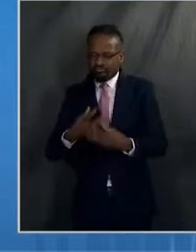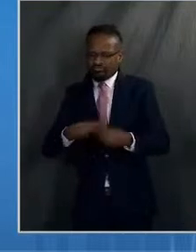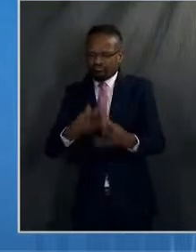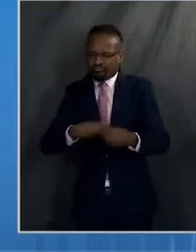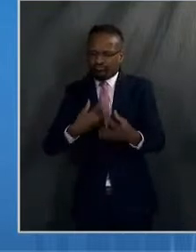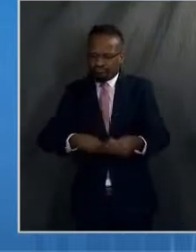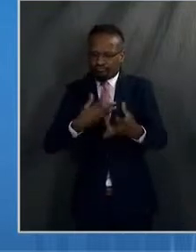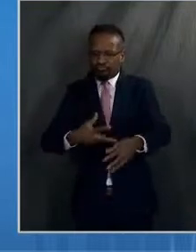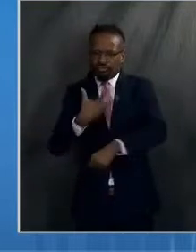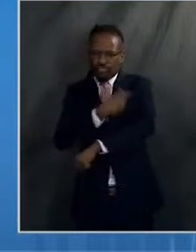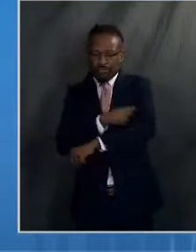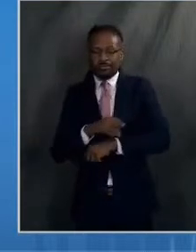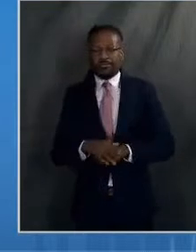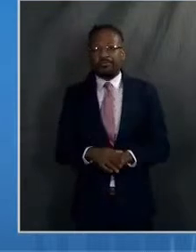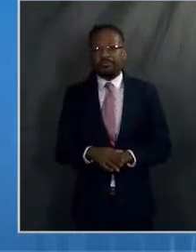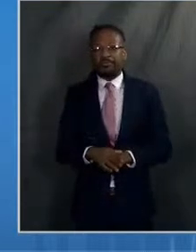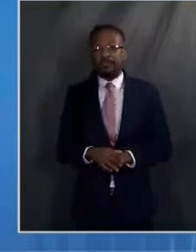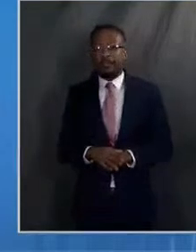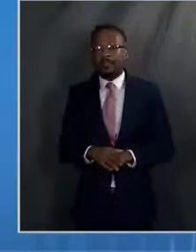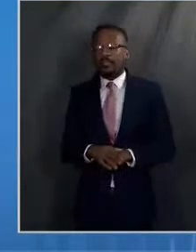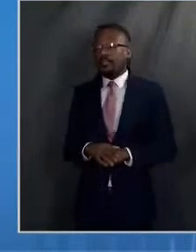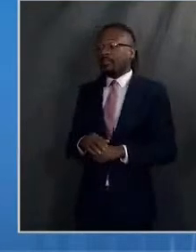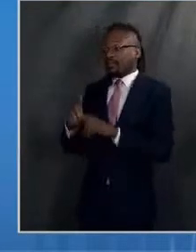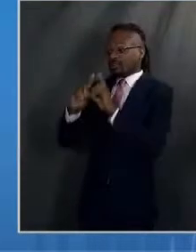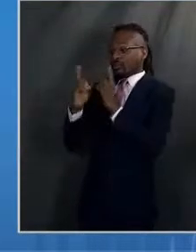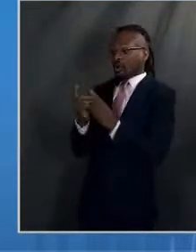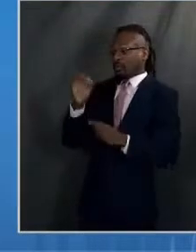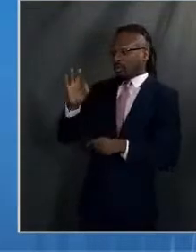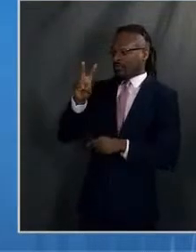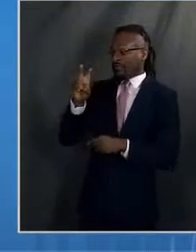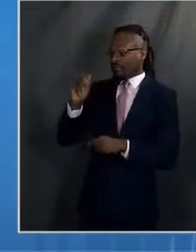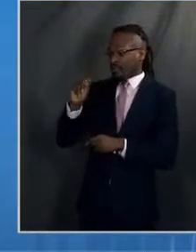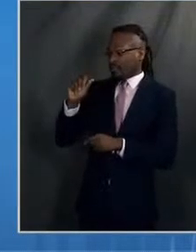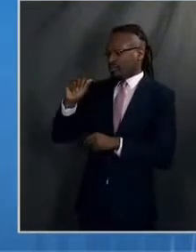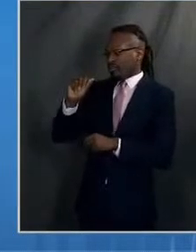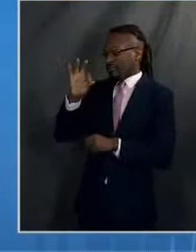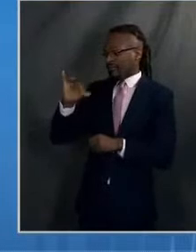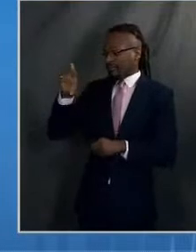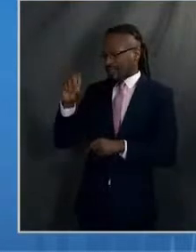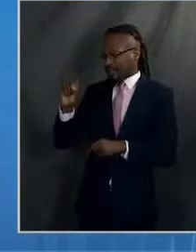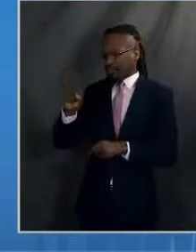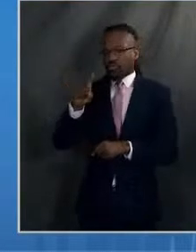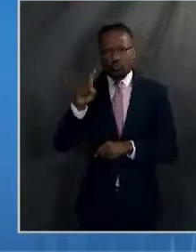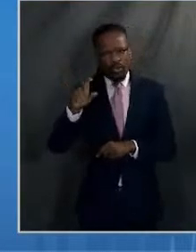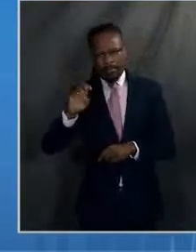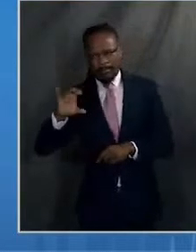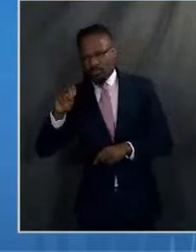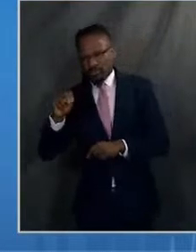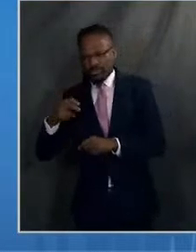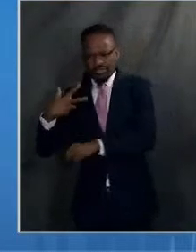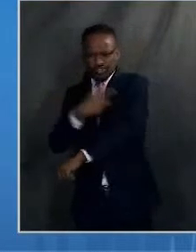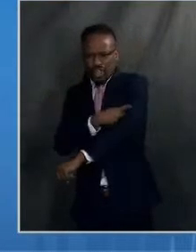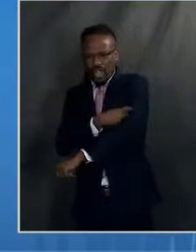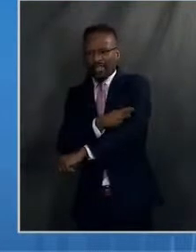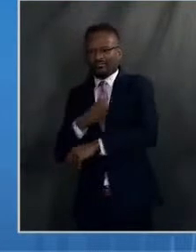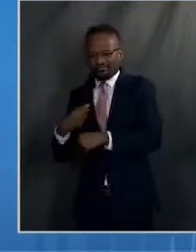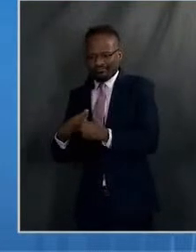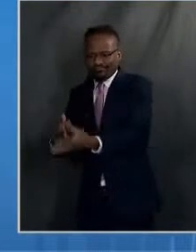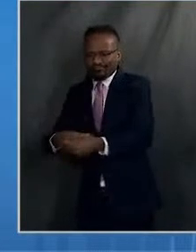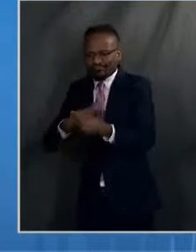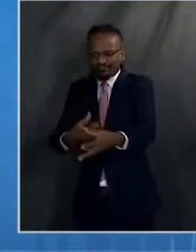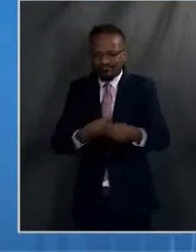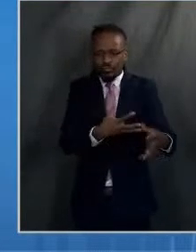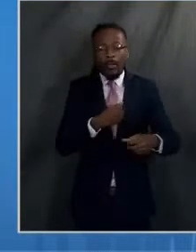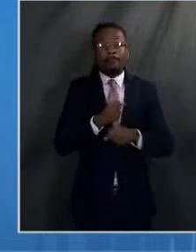Notably, yesterday, the Department of Veterans Affairs delivered its 1 millionth shot, ensuring those who served our country are among the